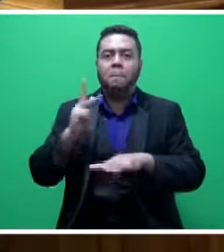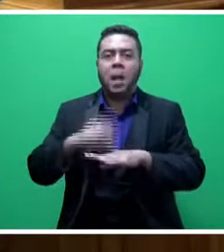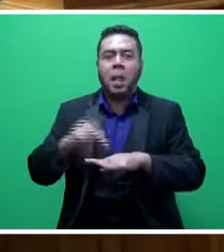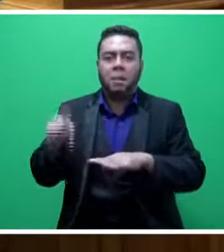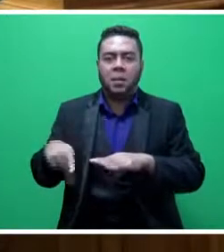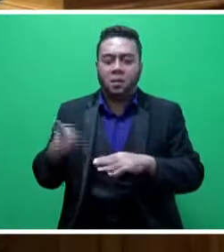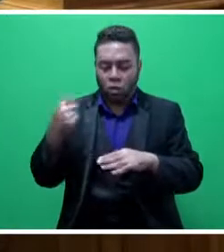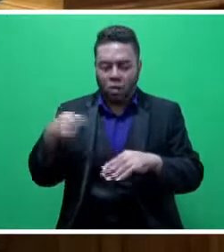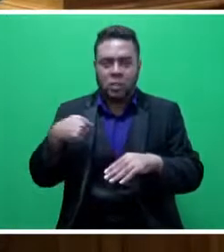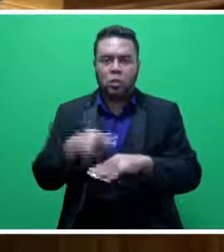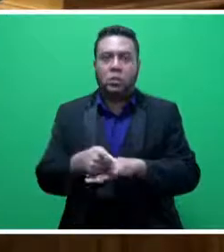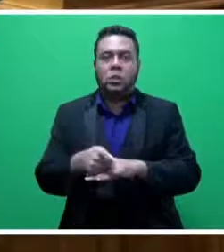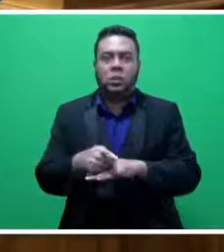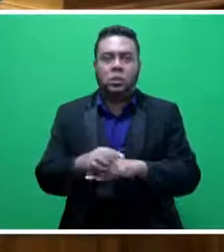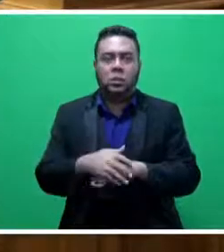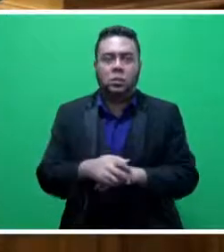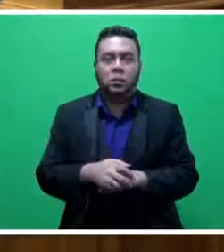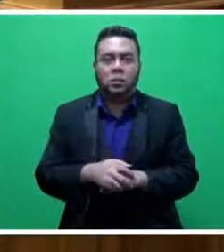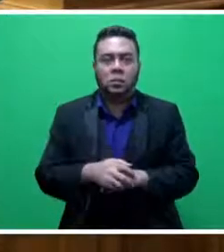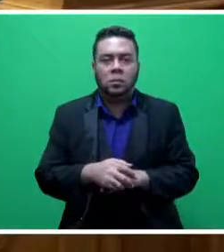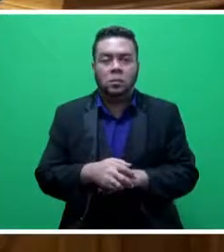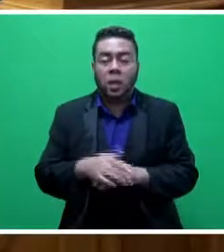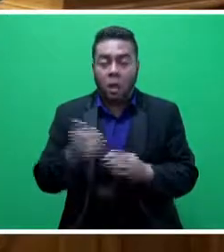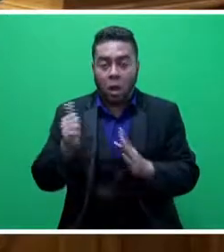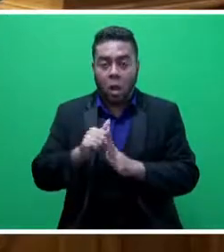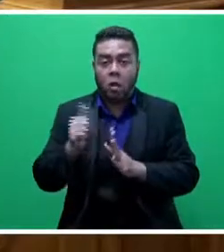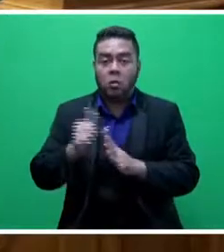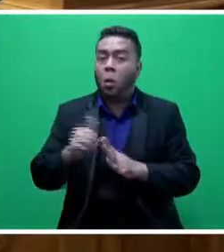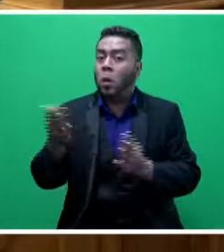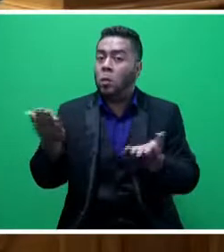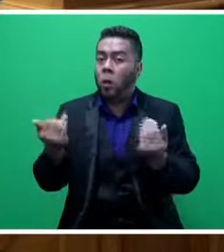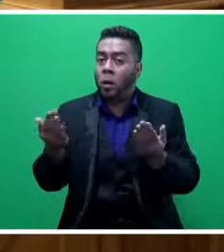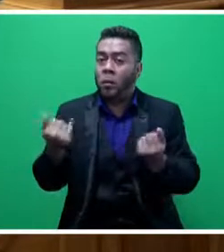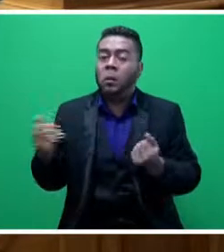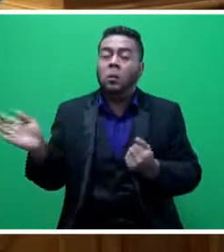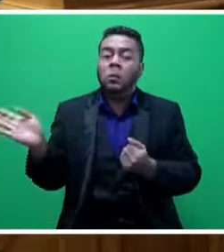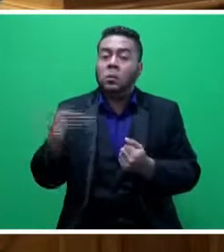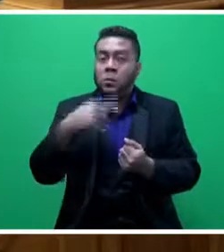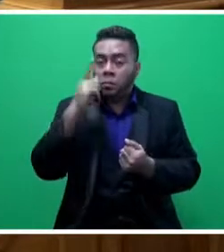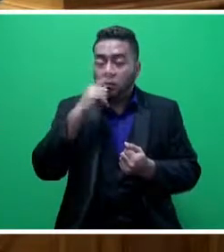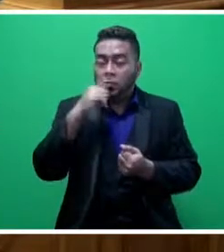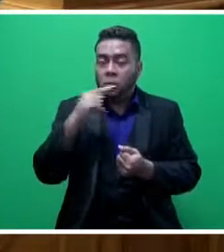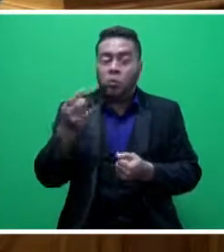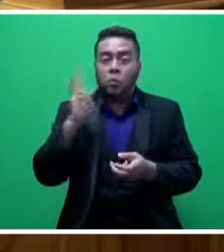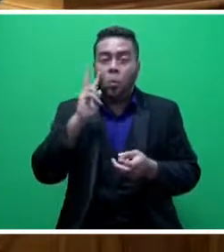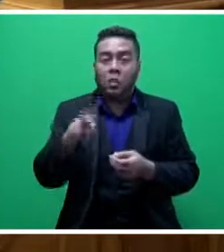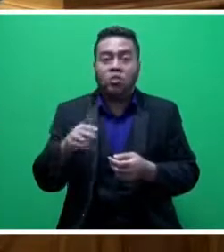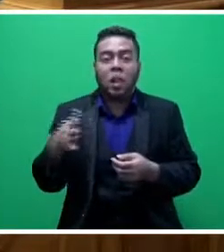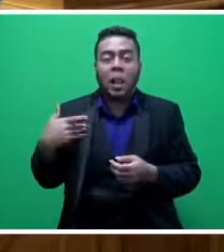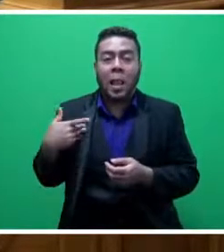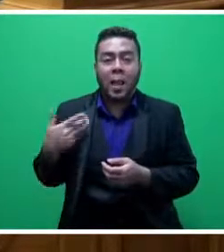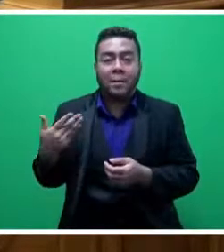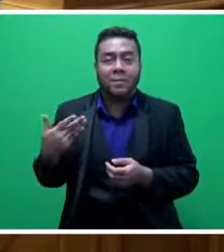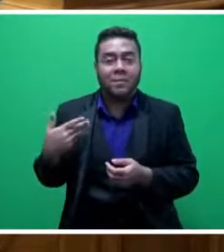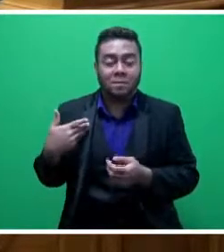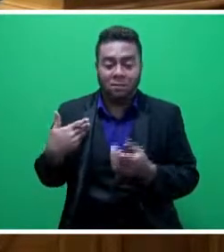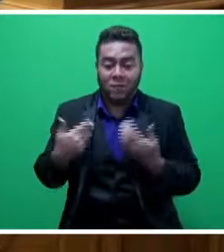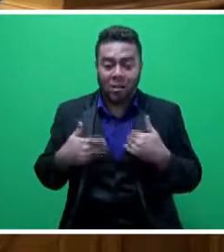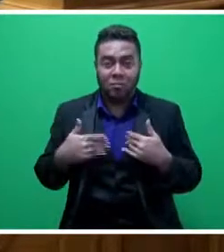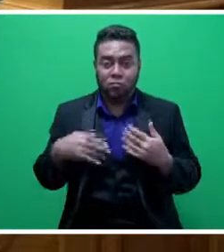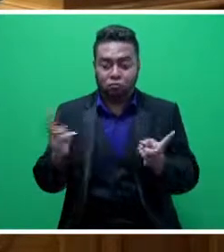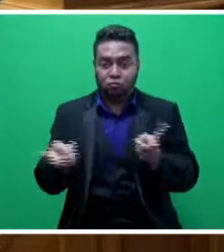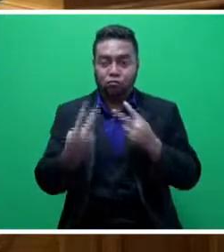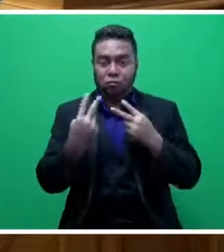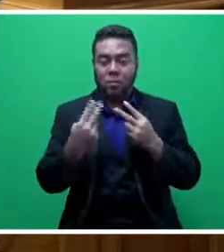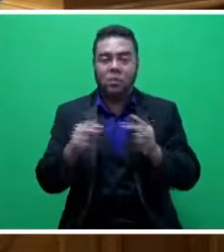for this week. I also welcome all those watching the live broadcast and the live